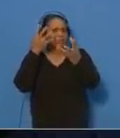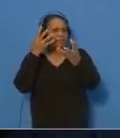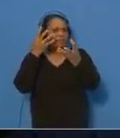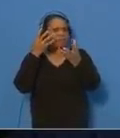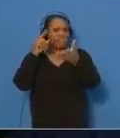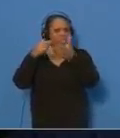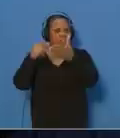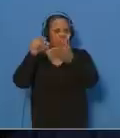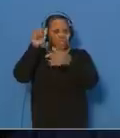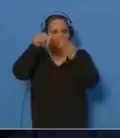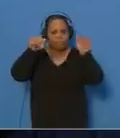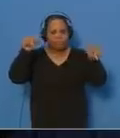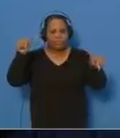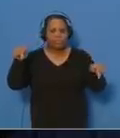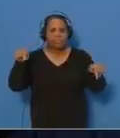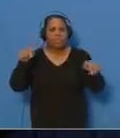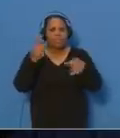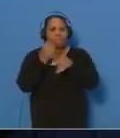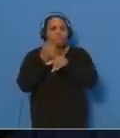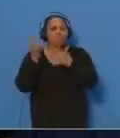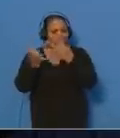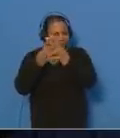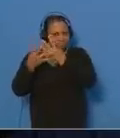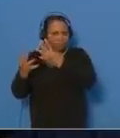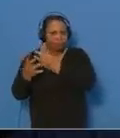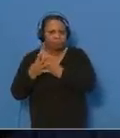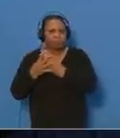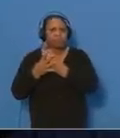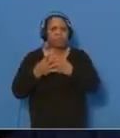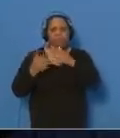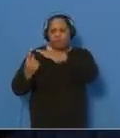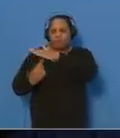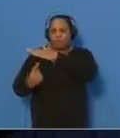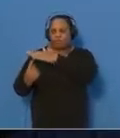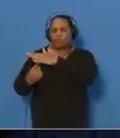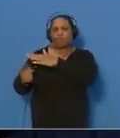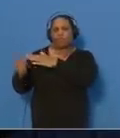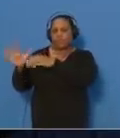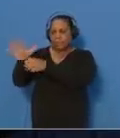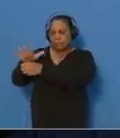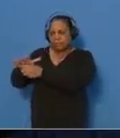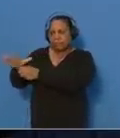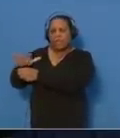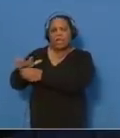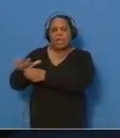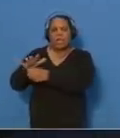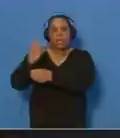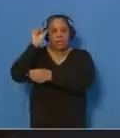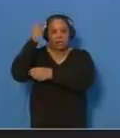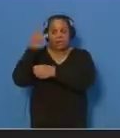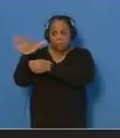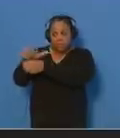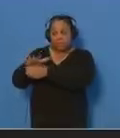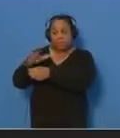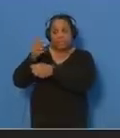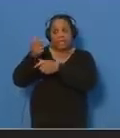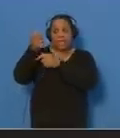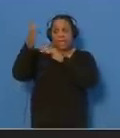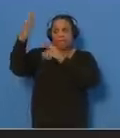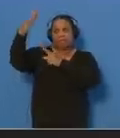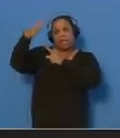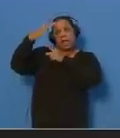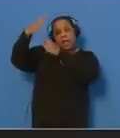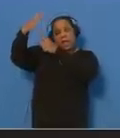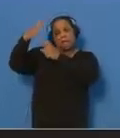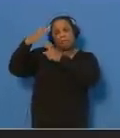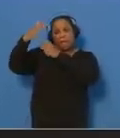checkpoints, correctional facilities, the government-approved quarantine location, the government shelters, and kite flying. The